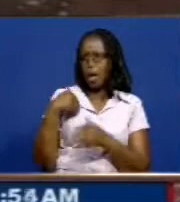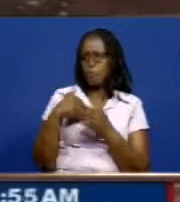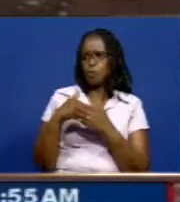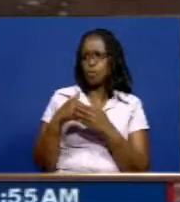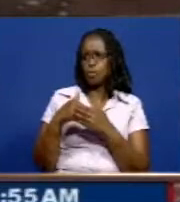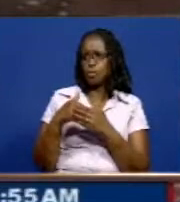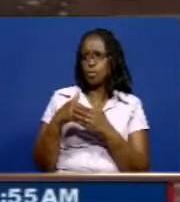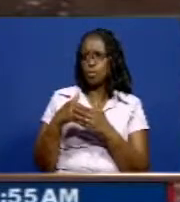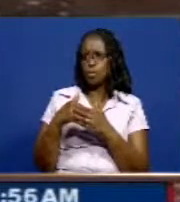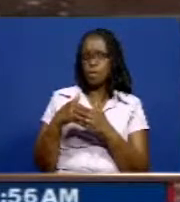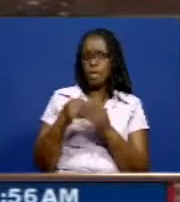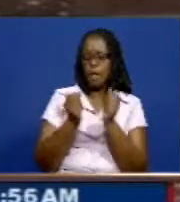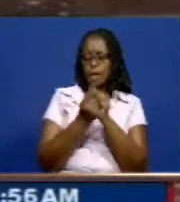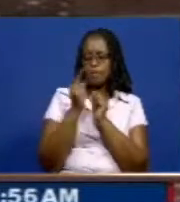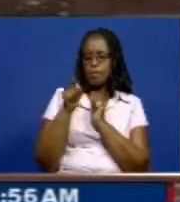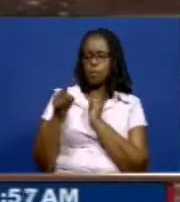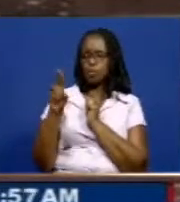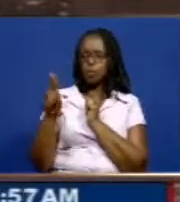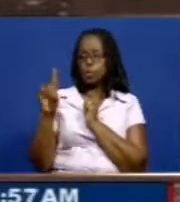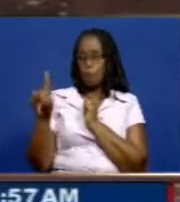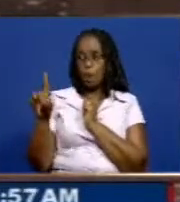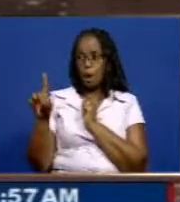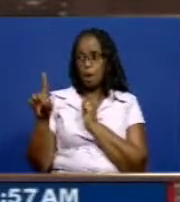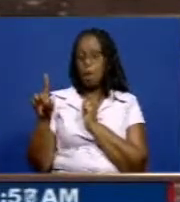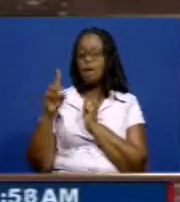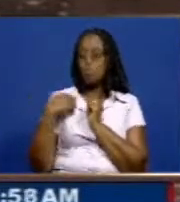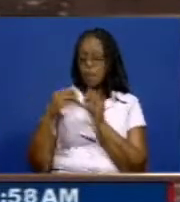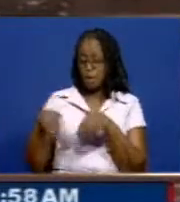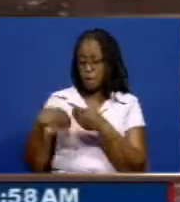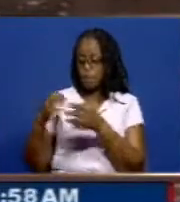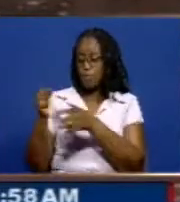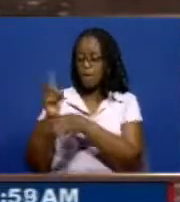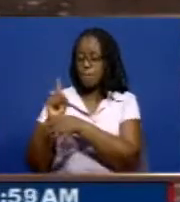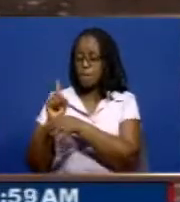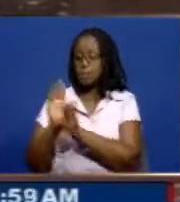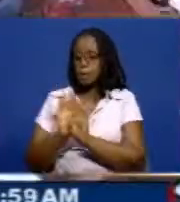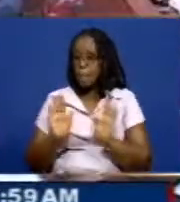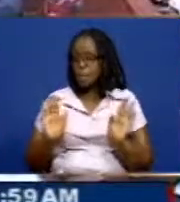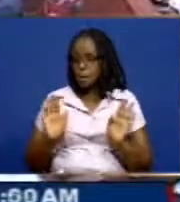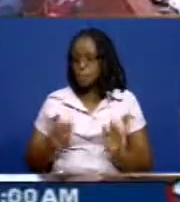21 past 11? We'll give you 5 minutes. Thank you very much, Mr. Chair. Okay.